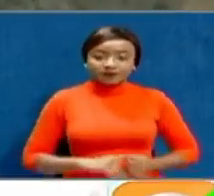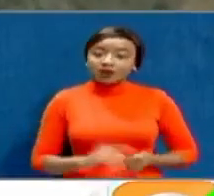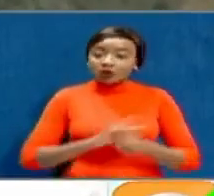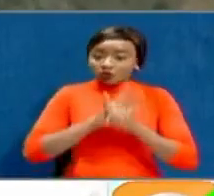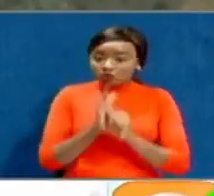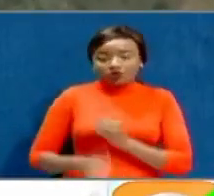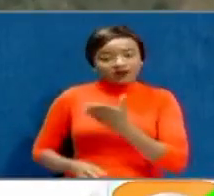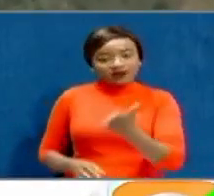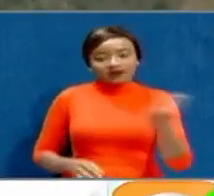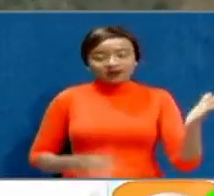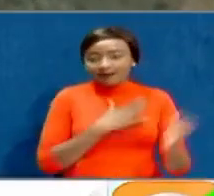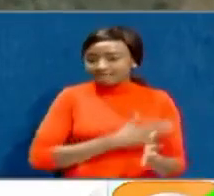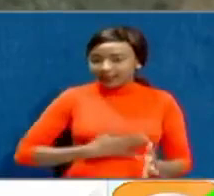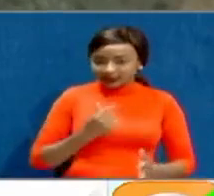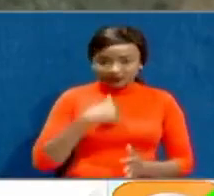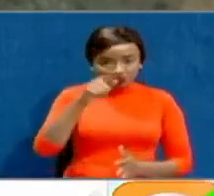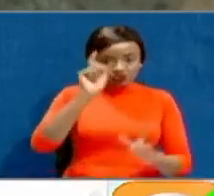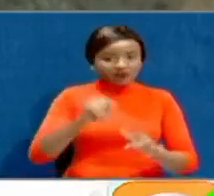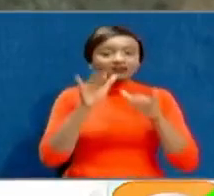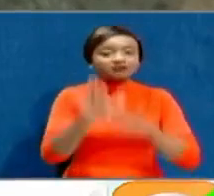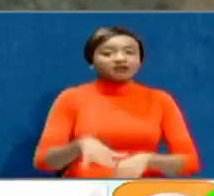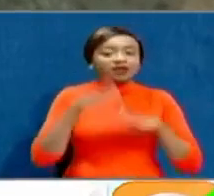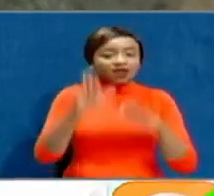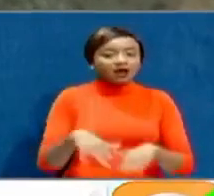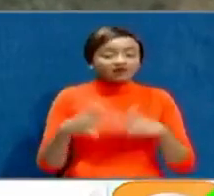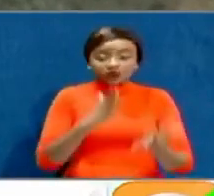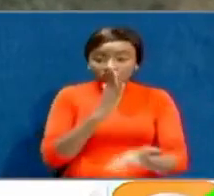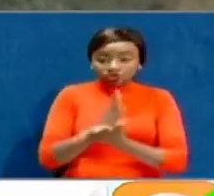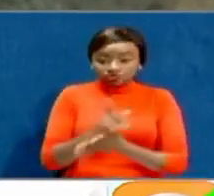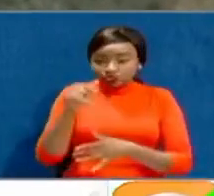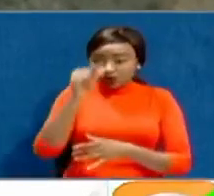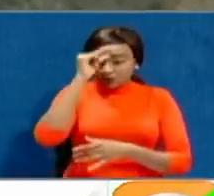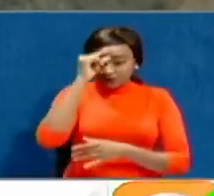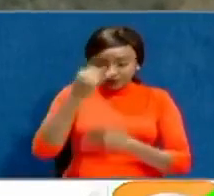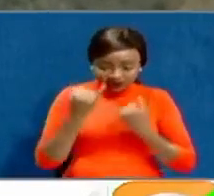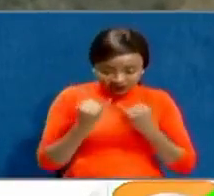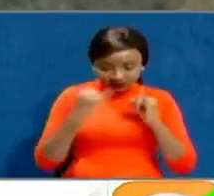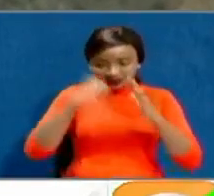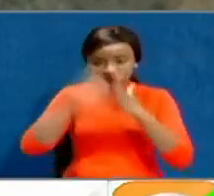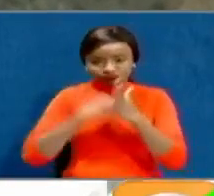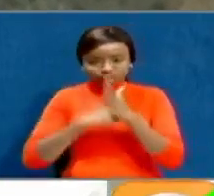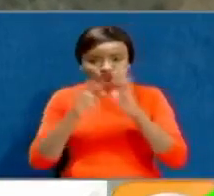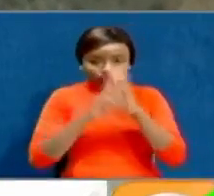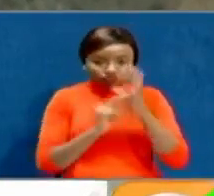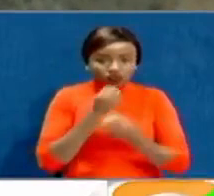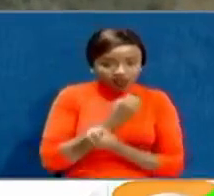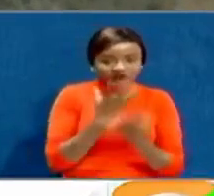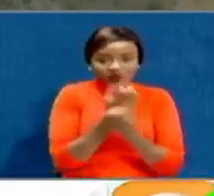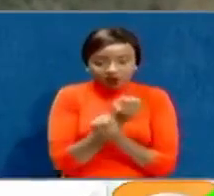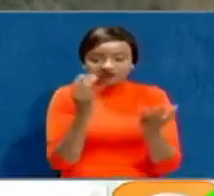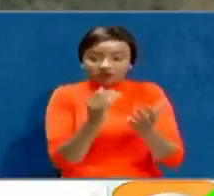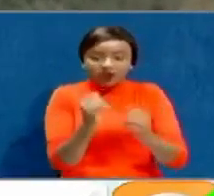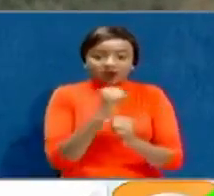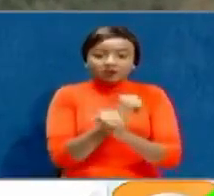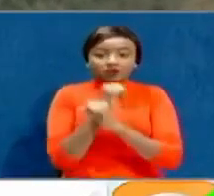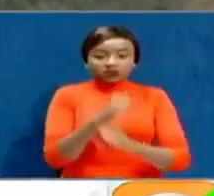there, and we must take precaution so that, in as much as the government is always there on TV telling us to take